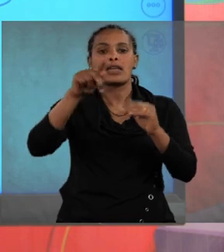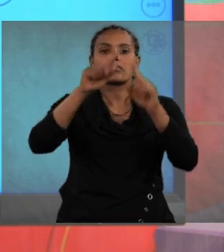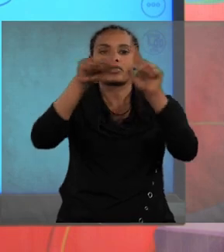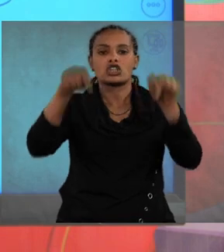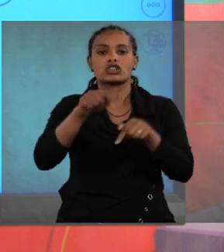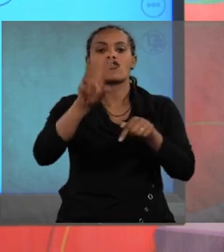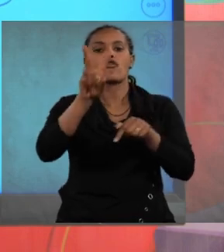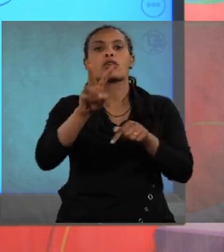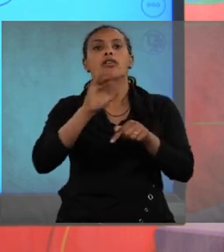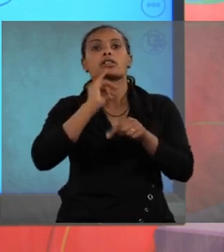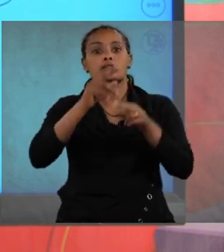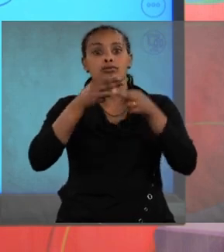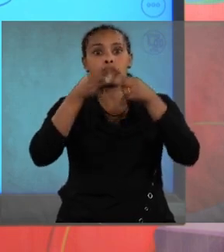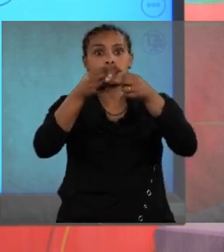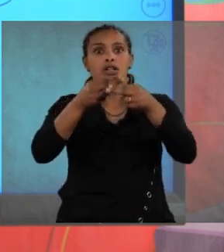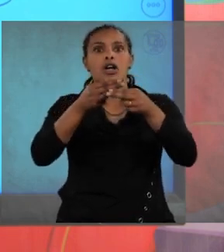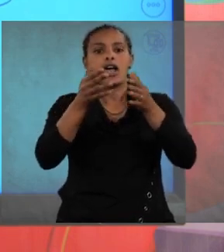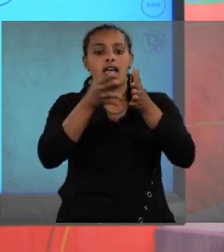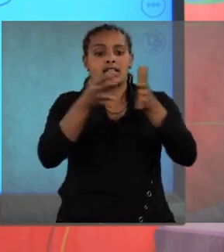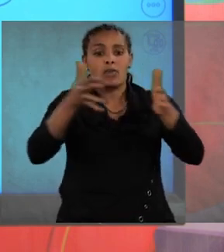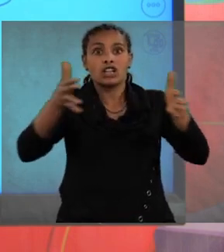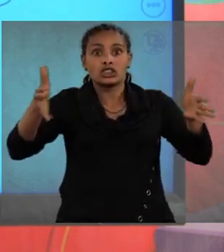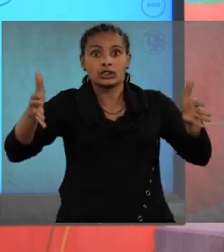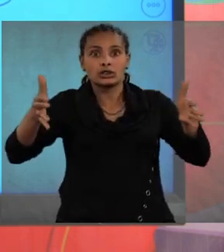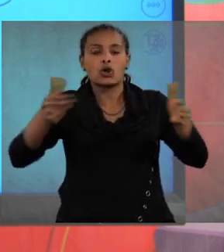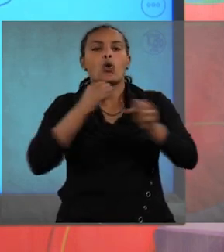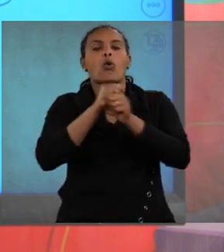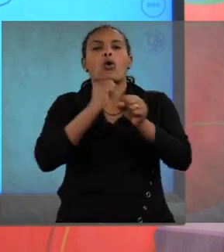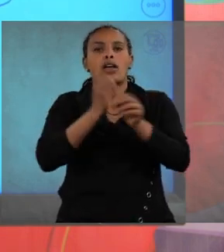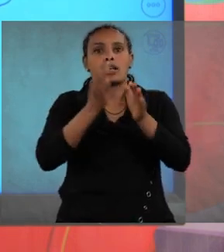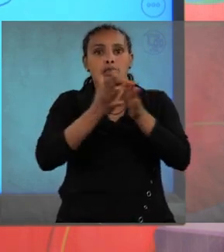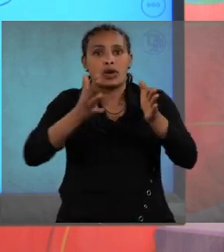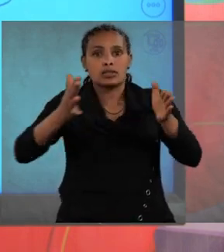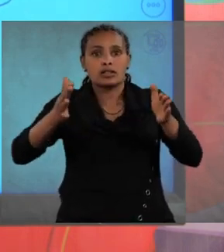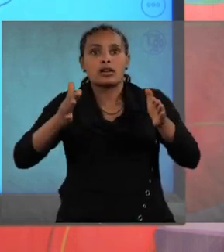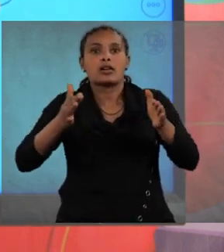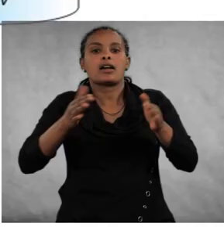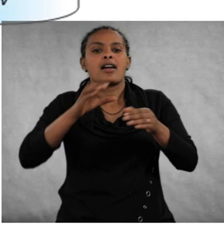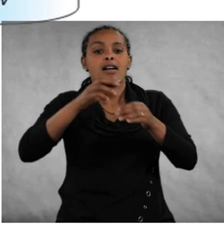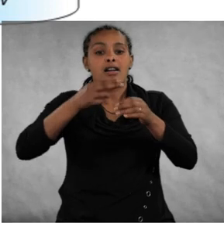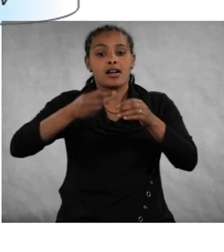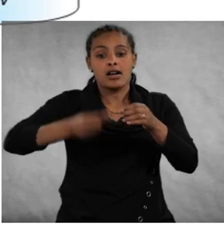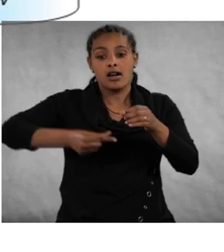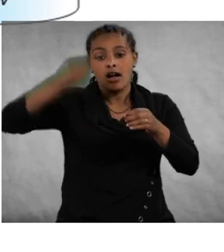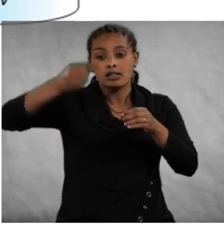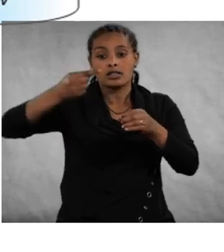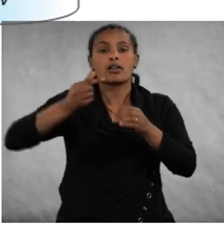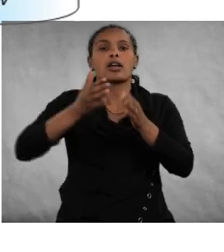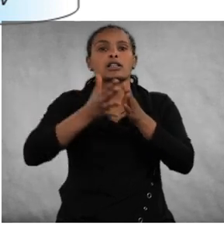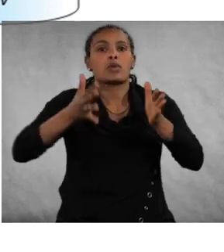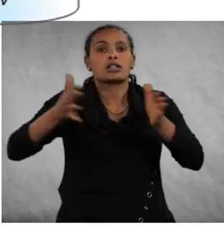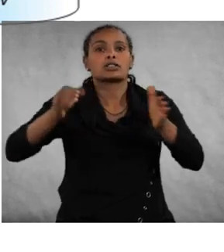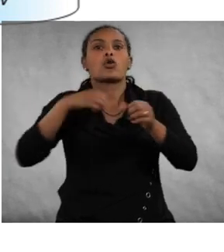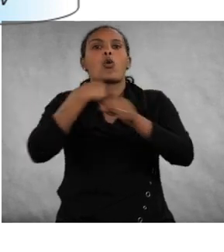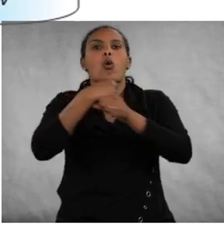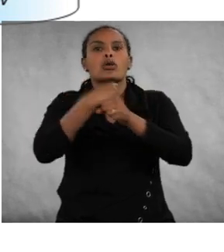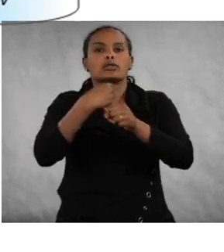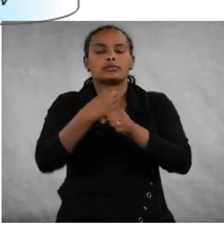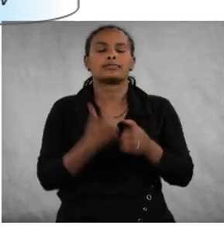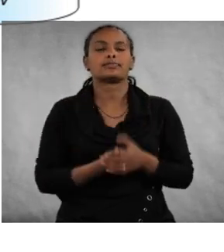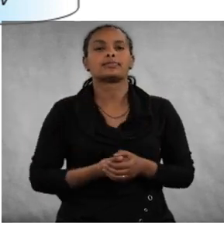volume, which is known as expansion work. Expansion, the gas expand, expansion